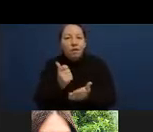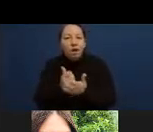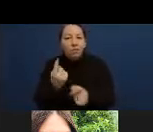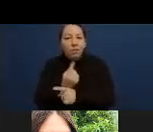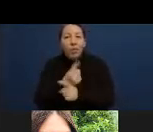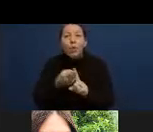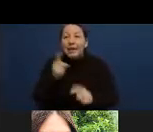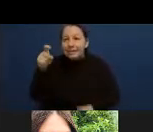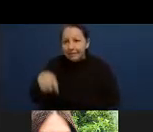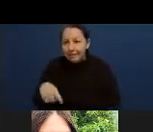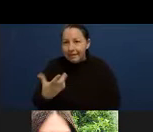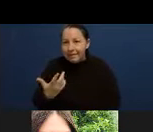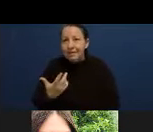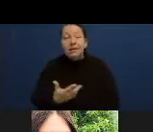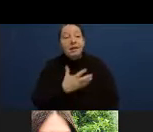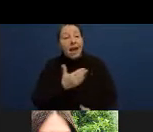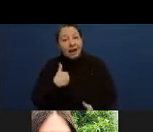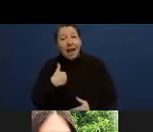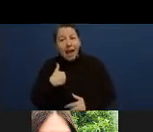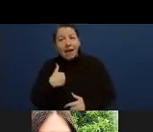it and have a community.